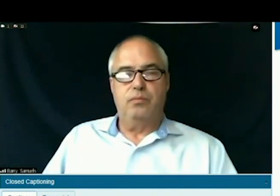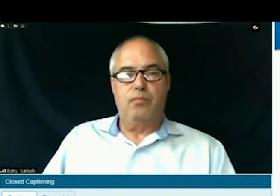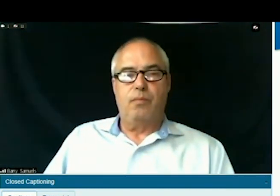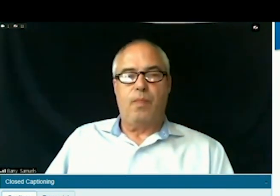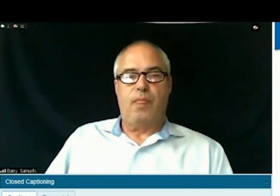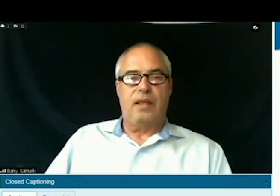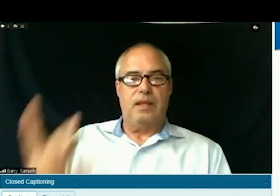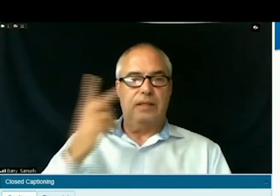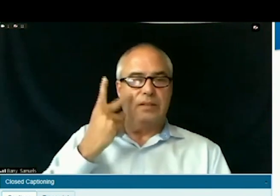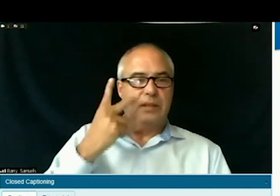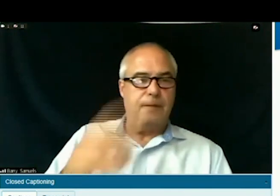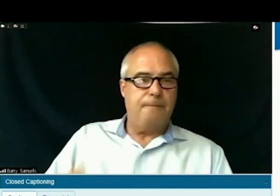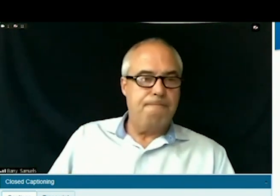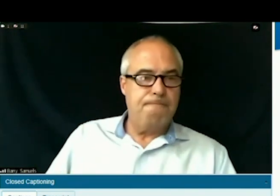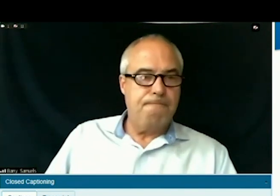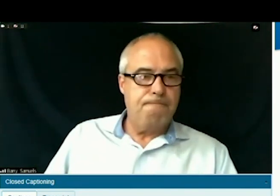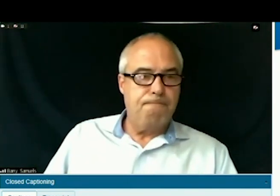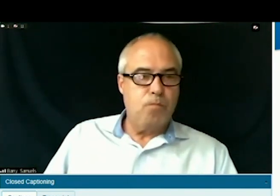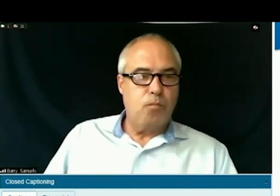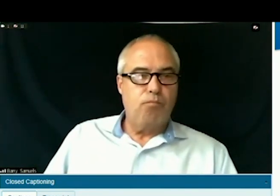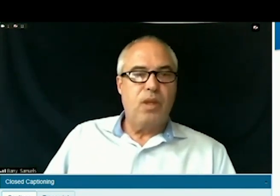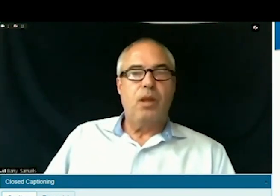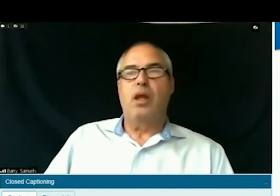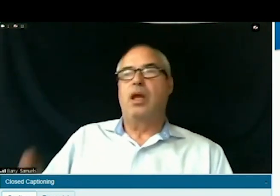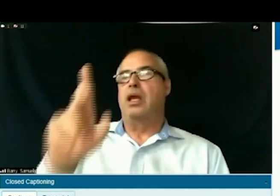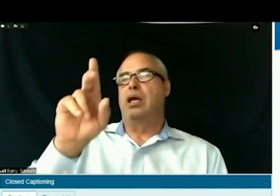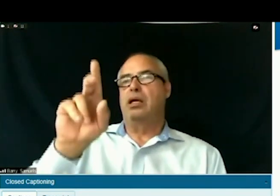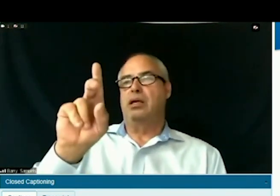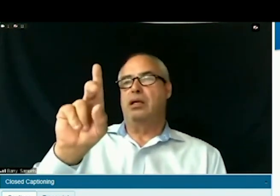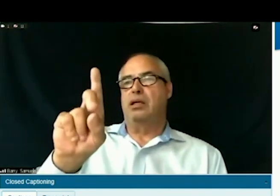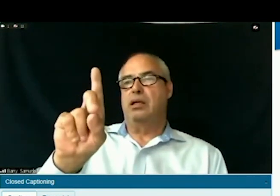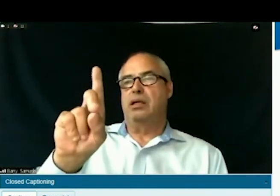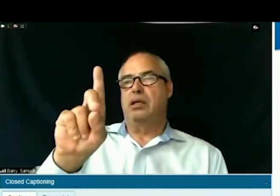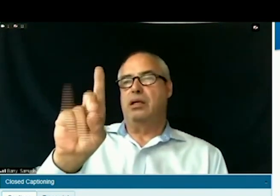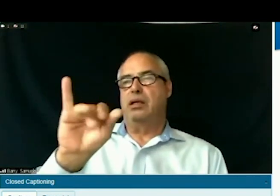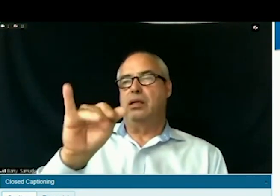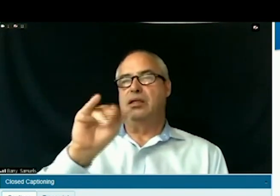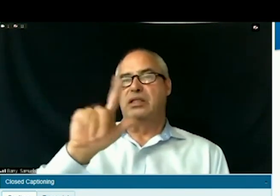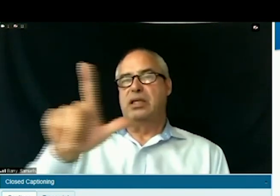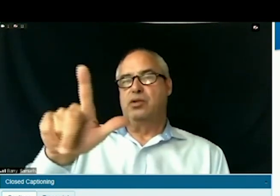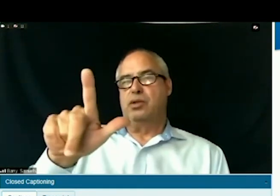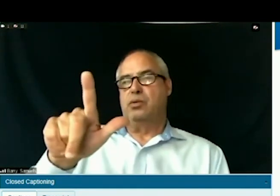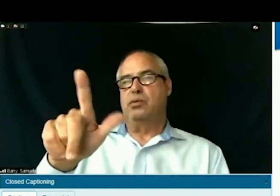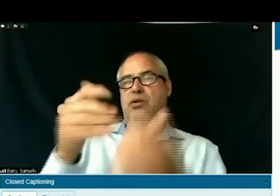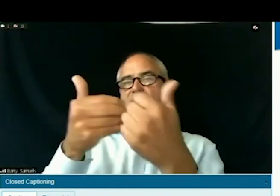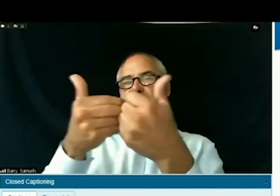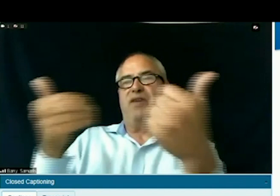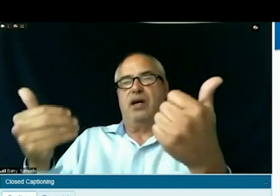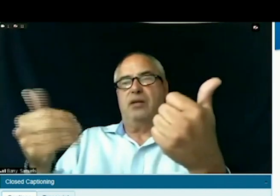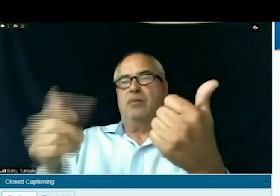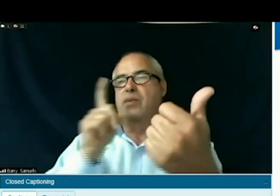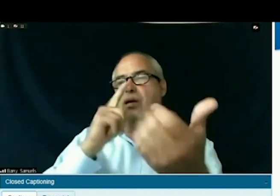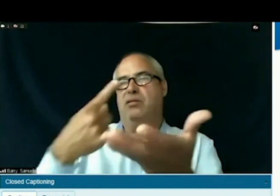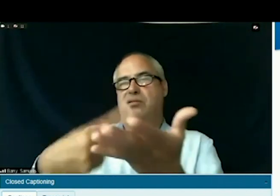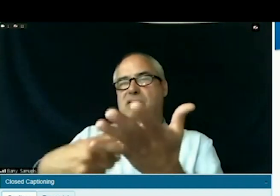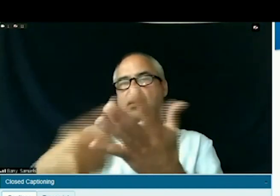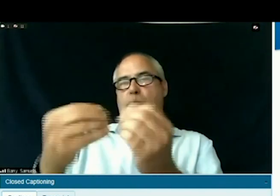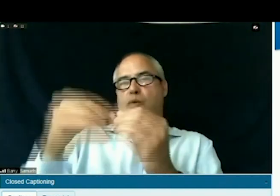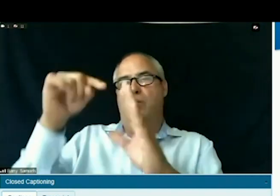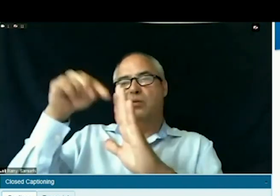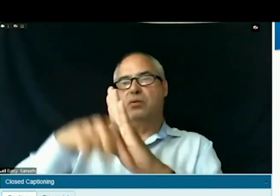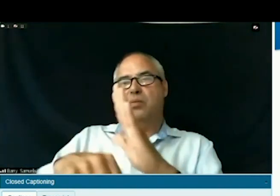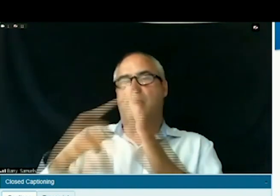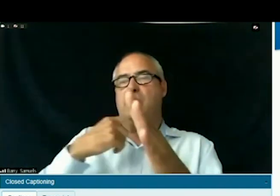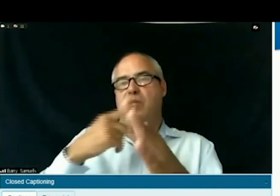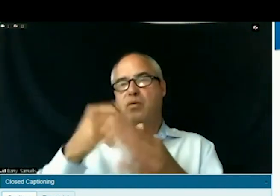Let's see. Here we come. The digital divide. I know we've talked about it, so I'm not going to spend a lot of time on it to kind of speed up this piece here, but